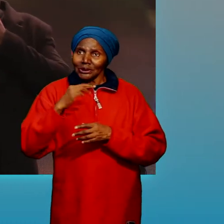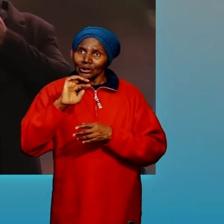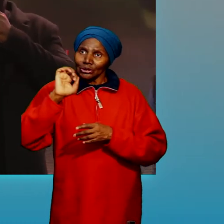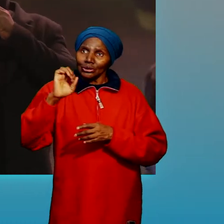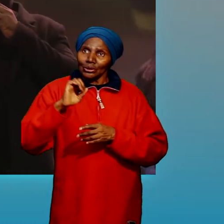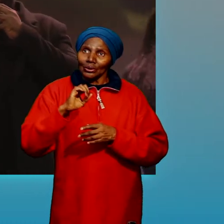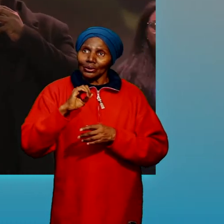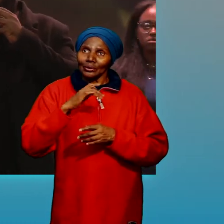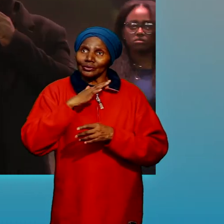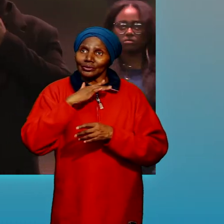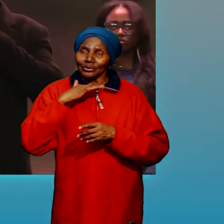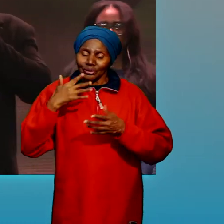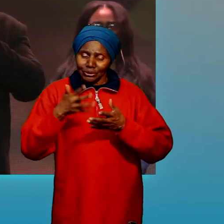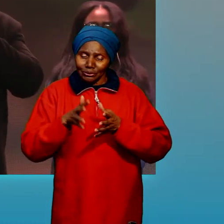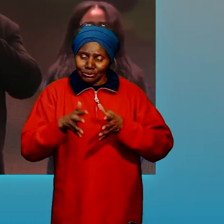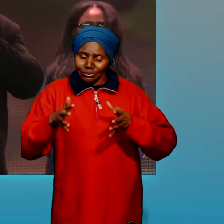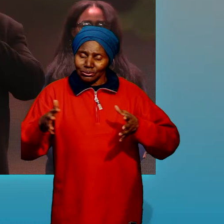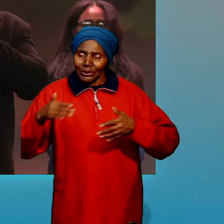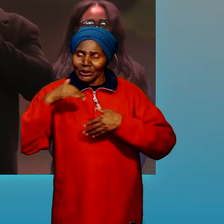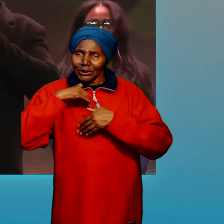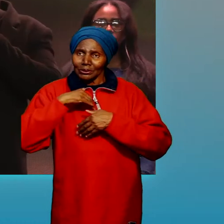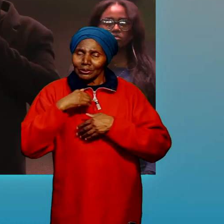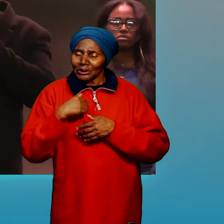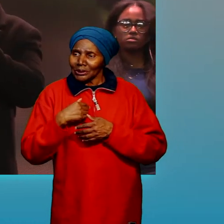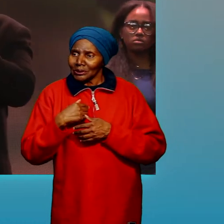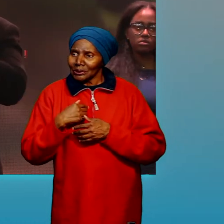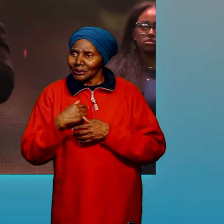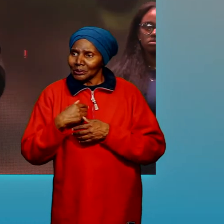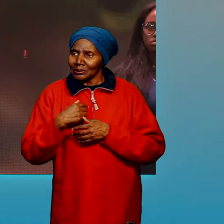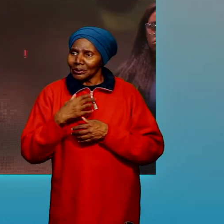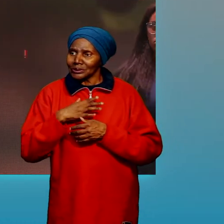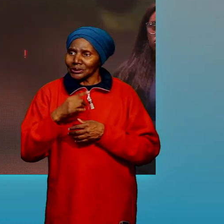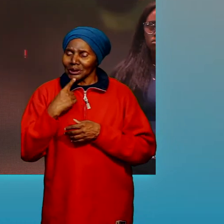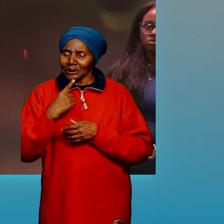your decision is no to self and yes to Him.